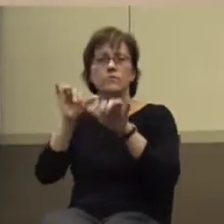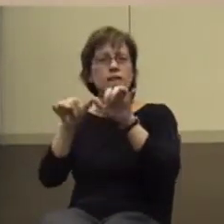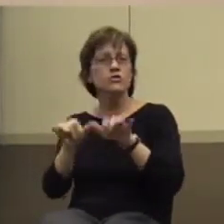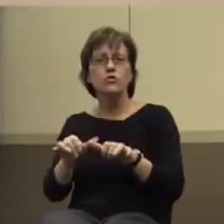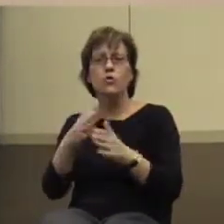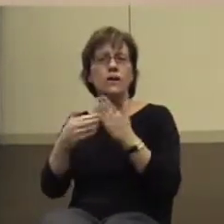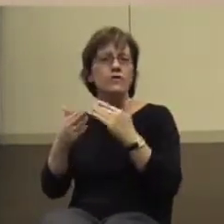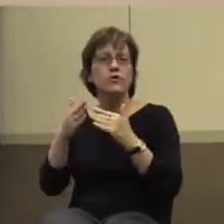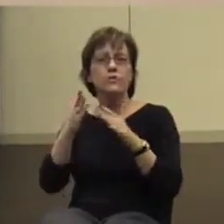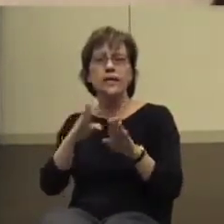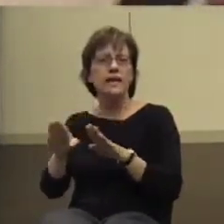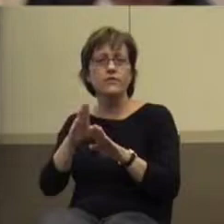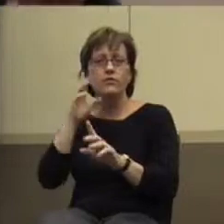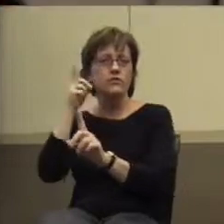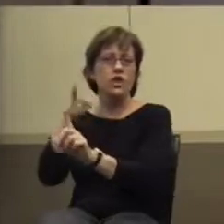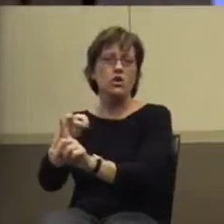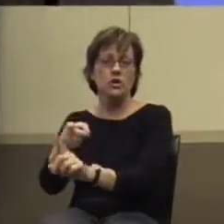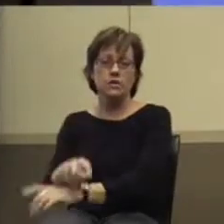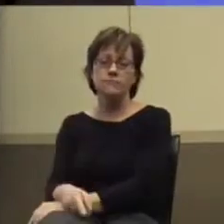Okay, next.